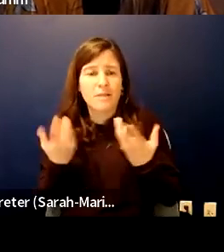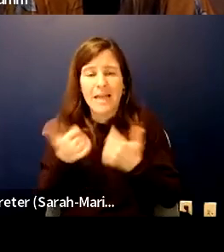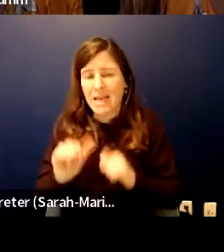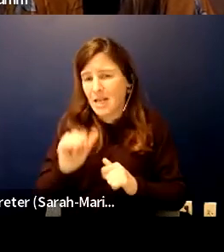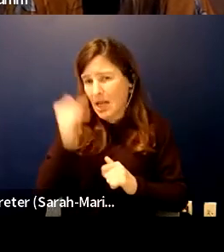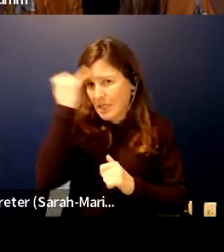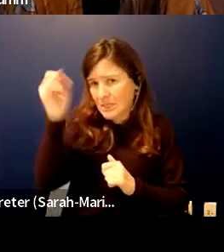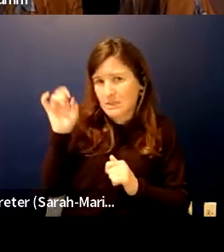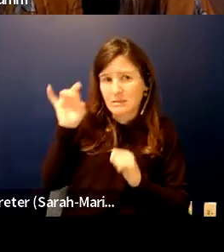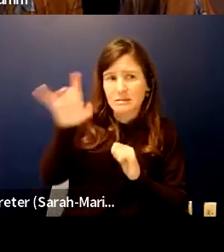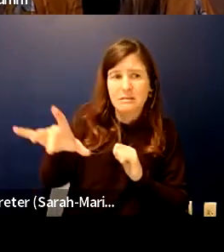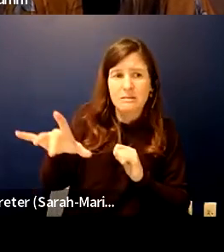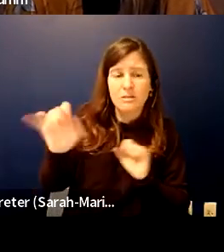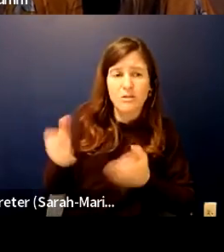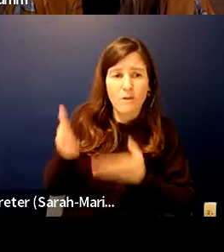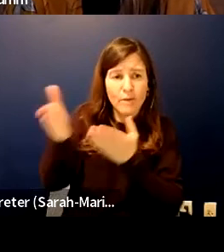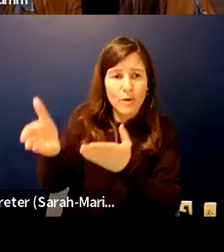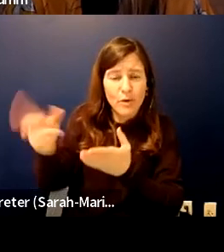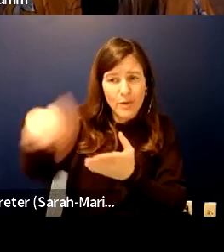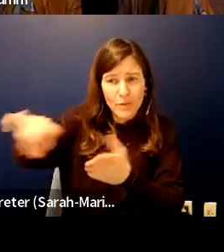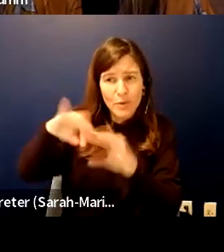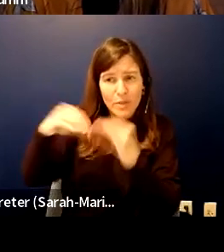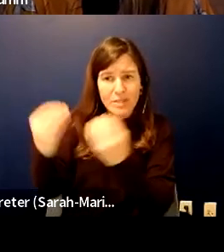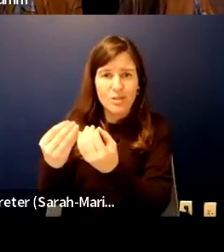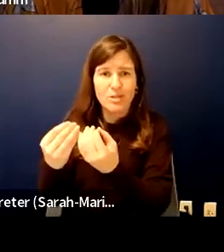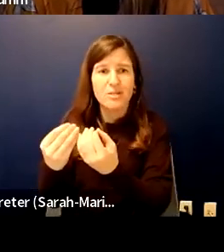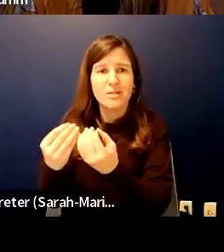of you have around those realities